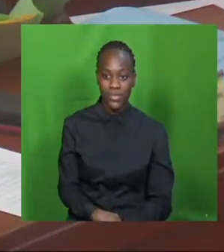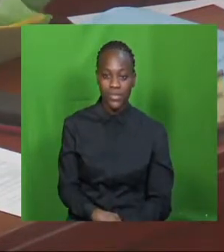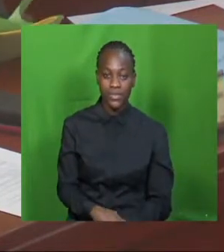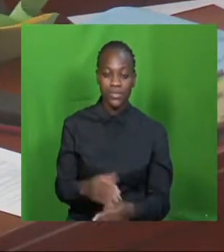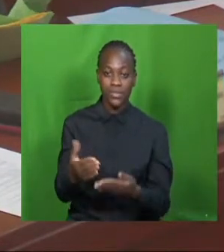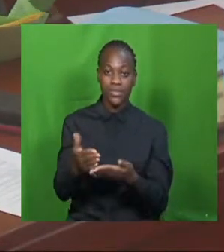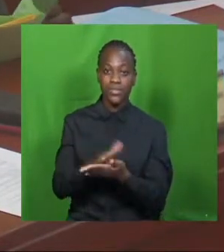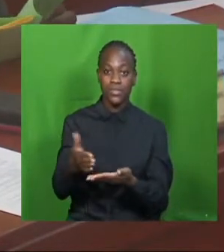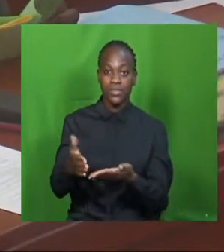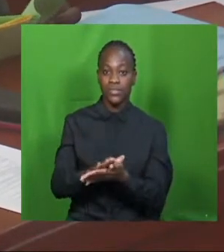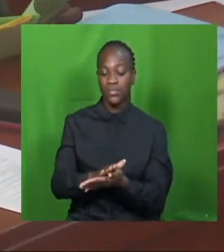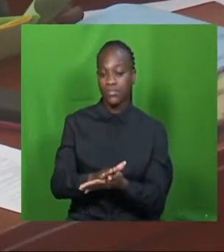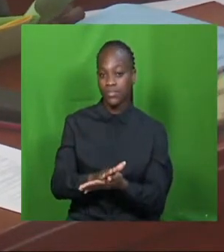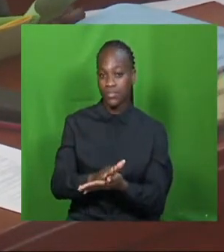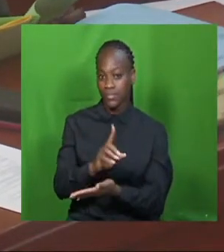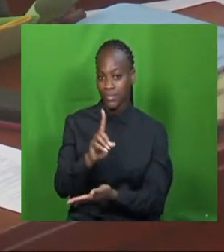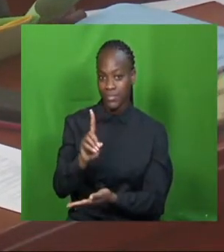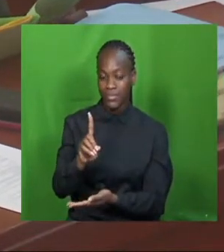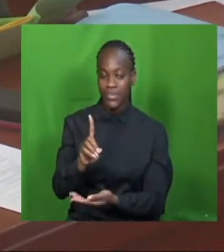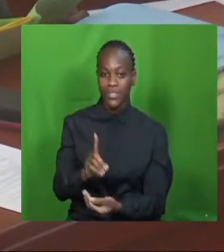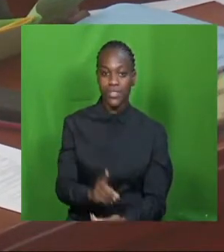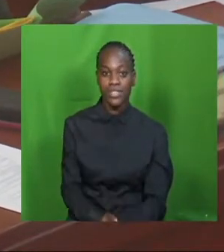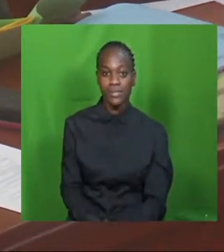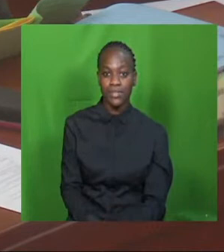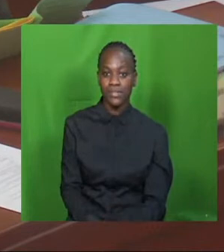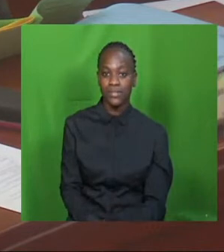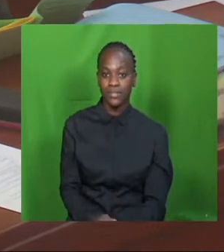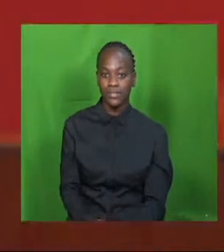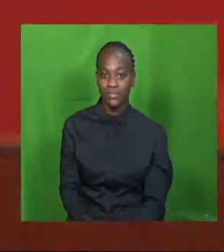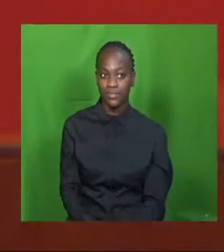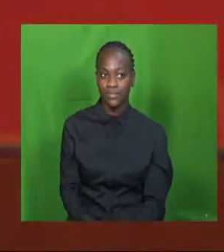Page 1.